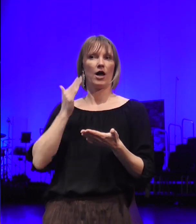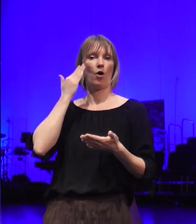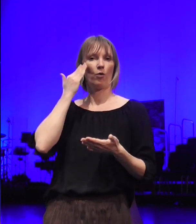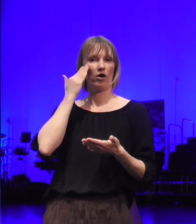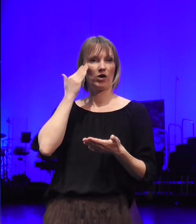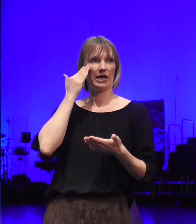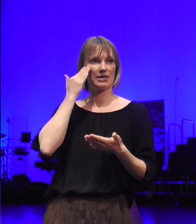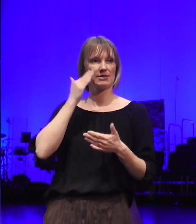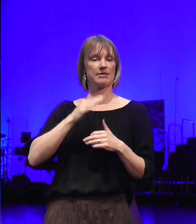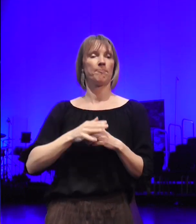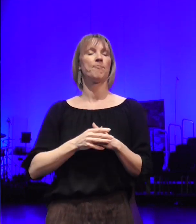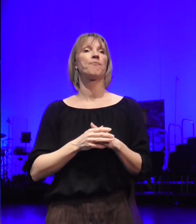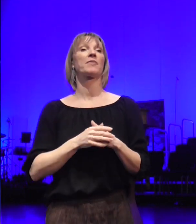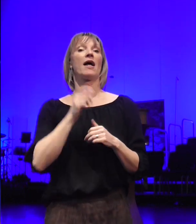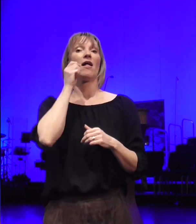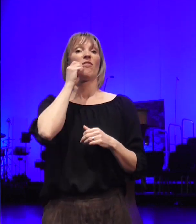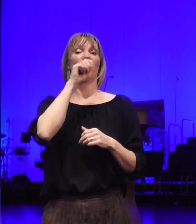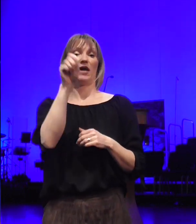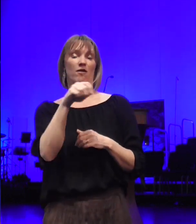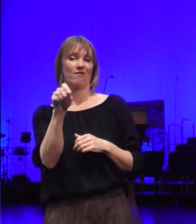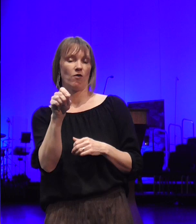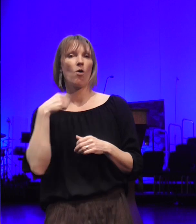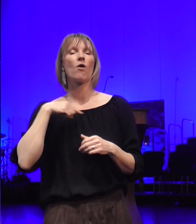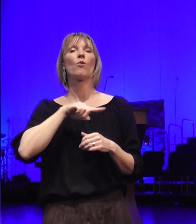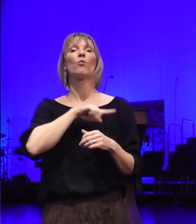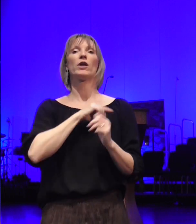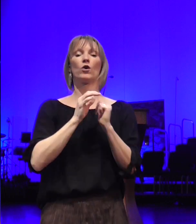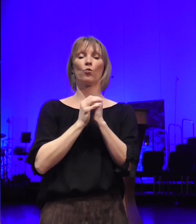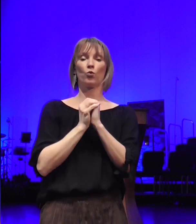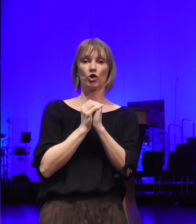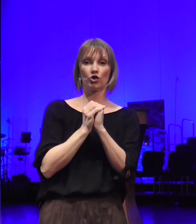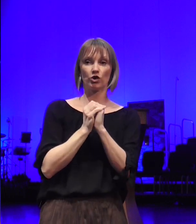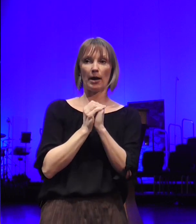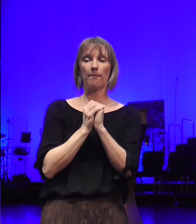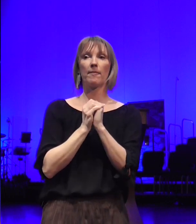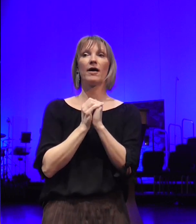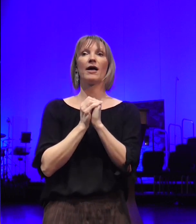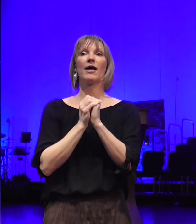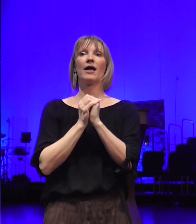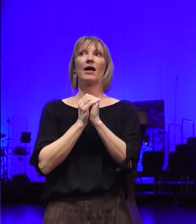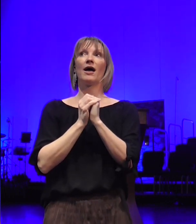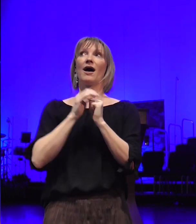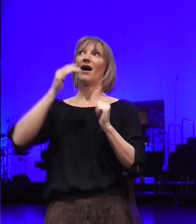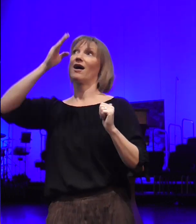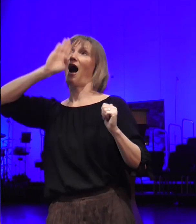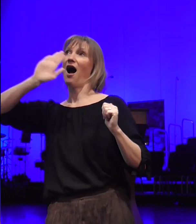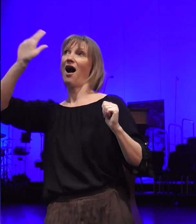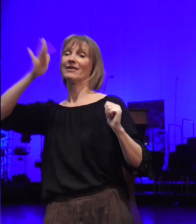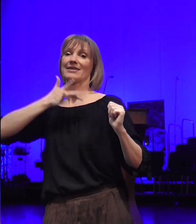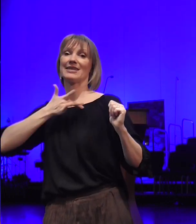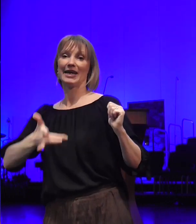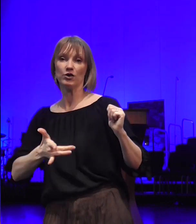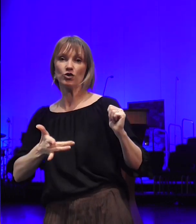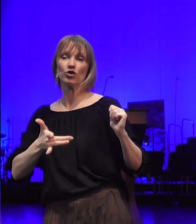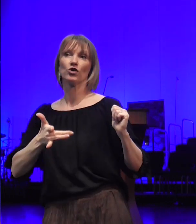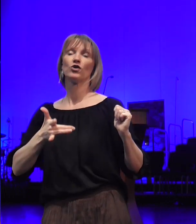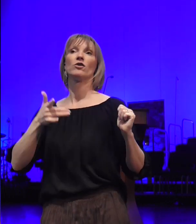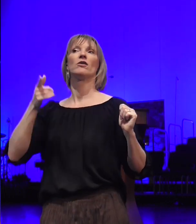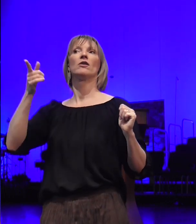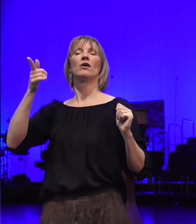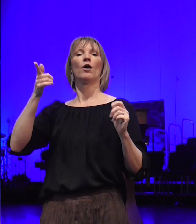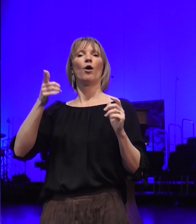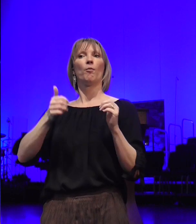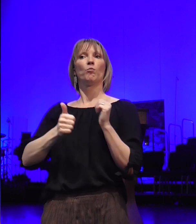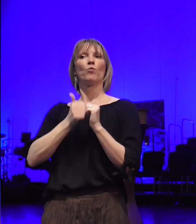And therefore, we worship the nature of God in its most close and